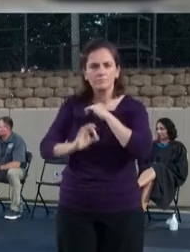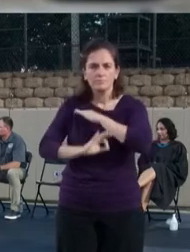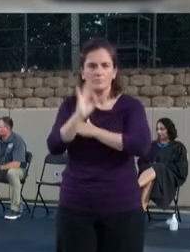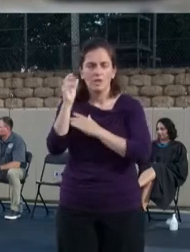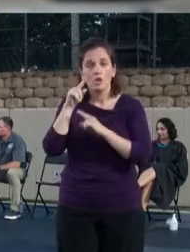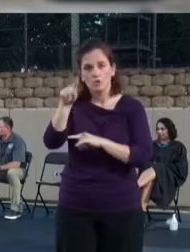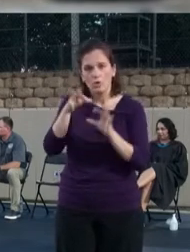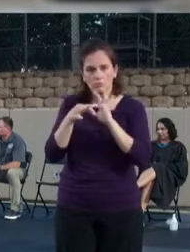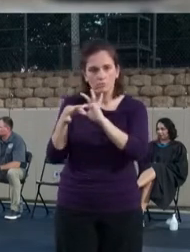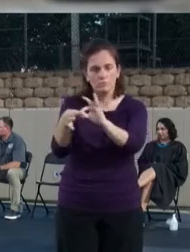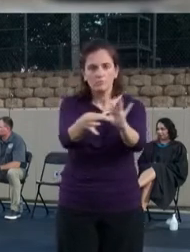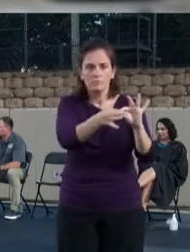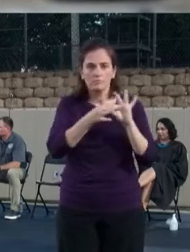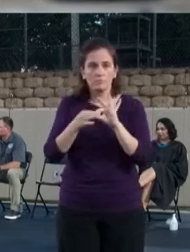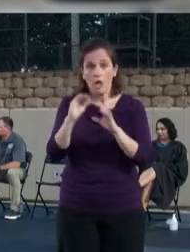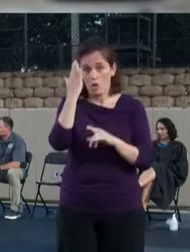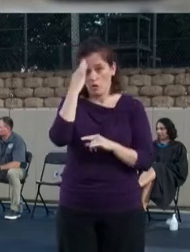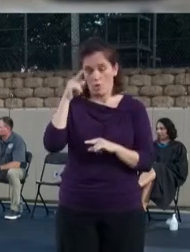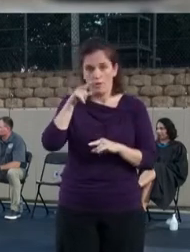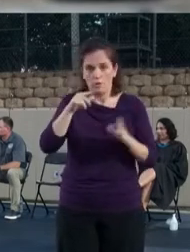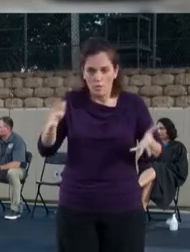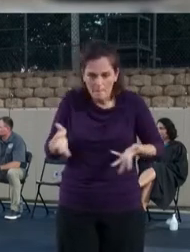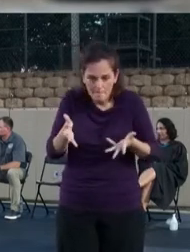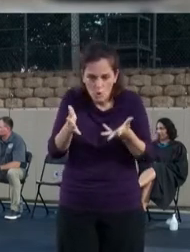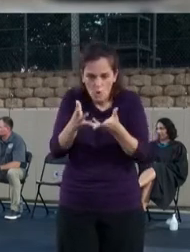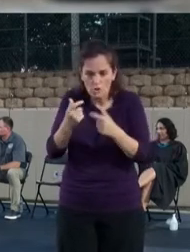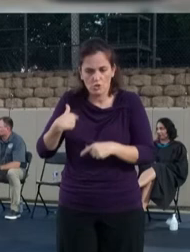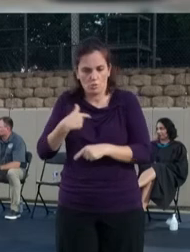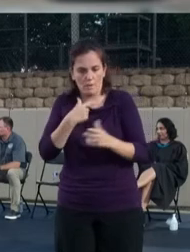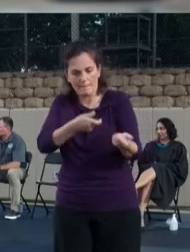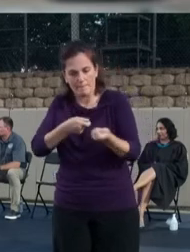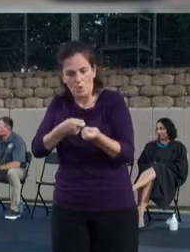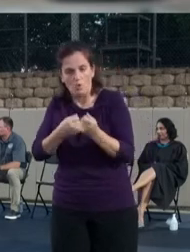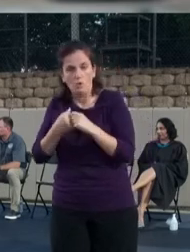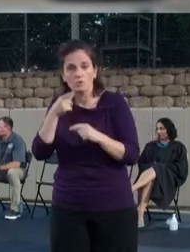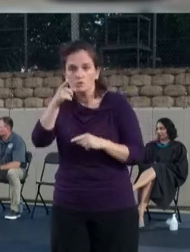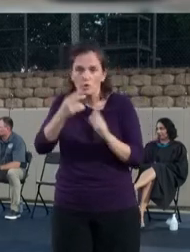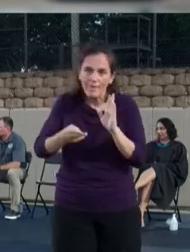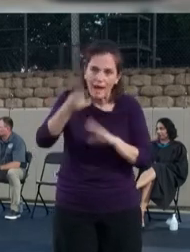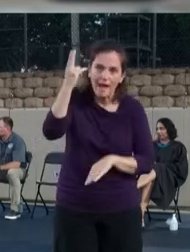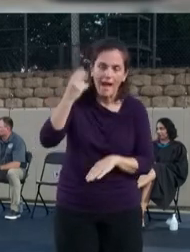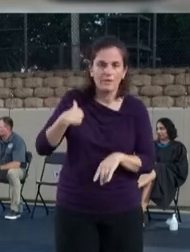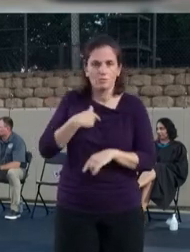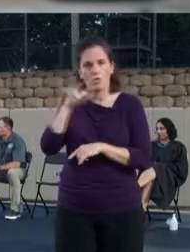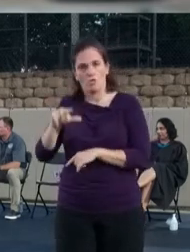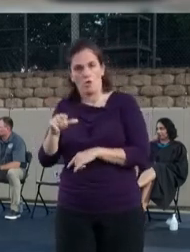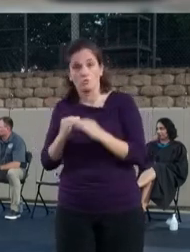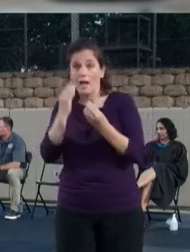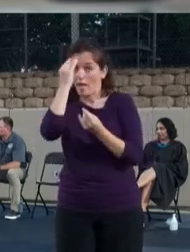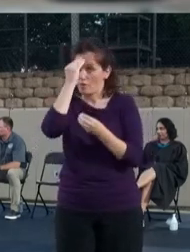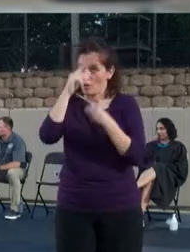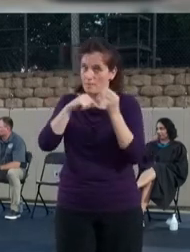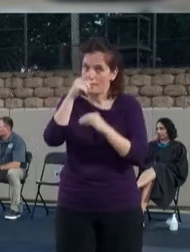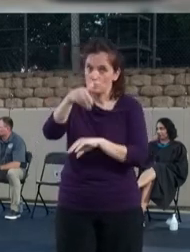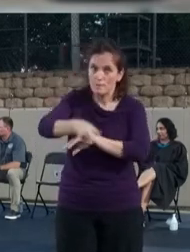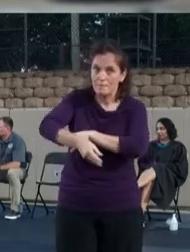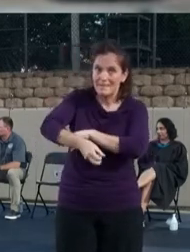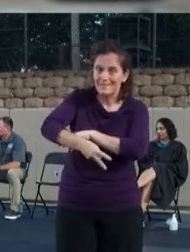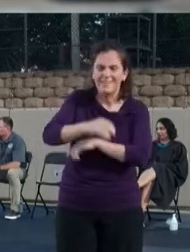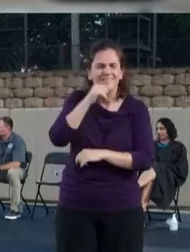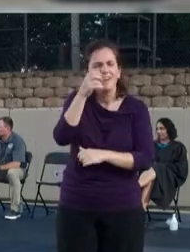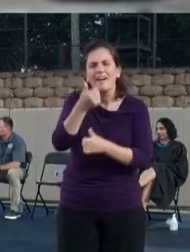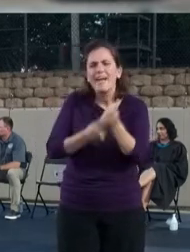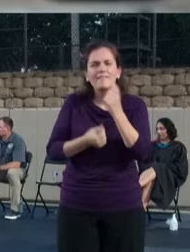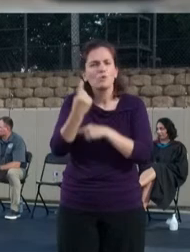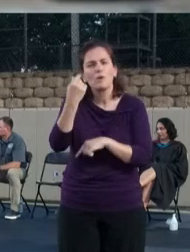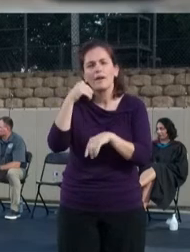us together, knowing that you're the push to our pull and the highs to our lows. I thought of you at midnight. Not everyone in life will